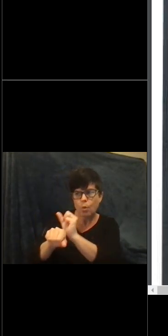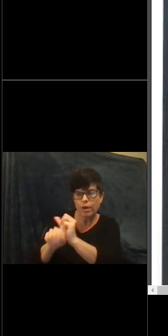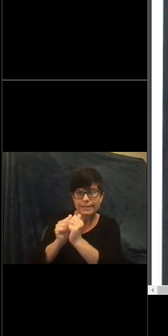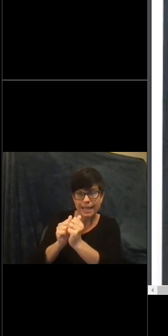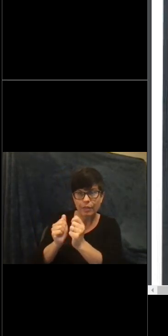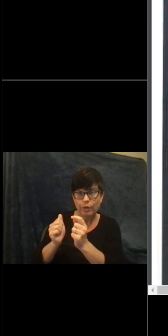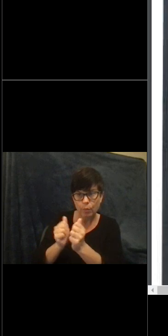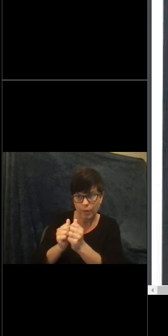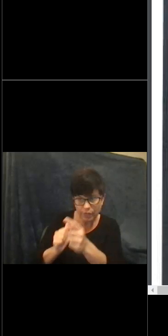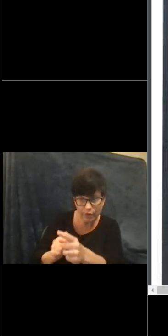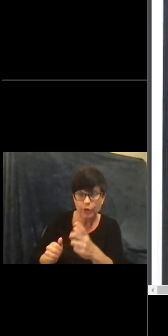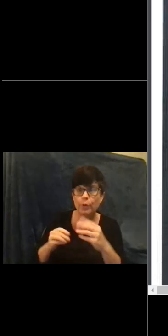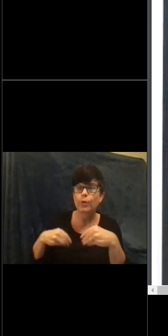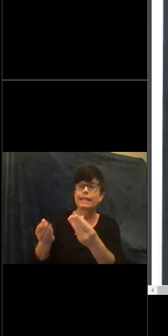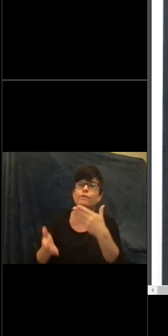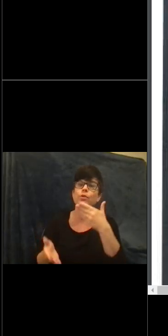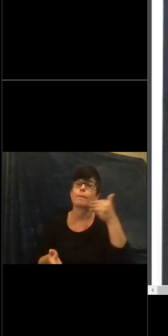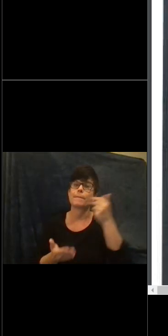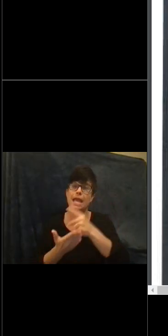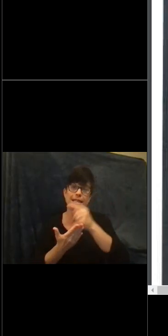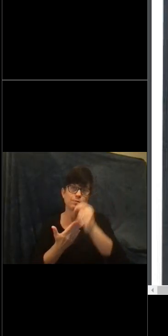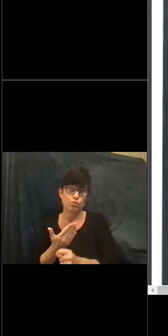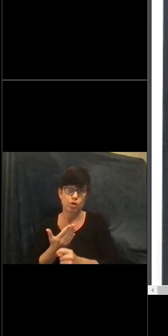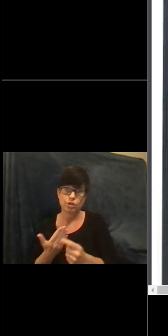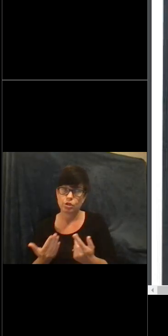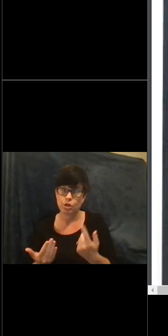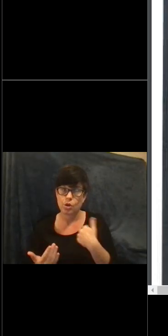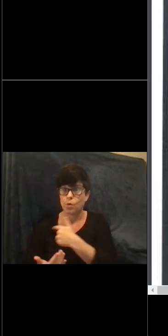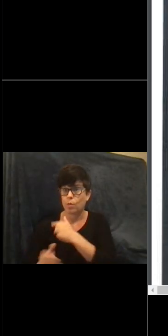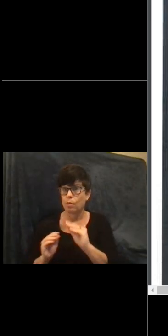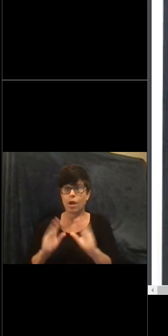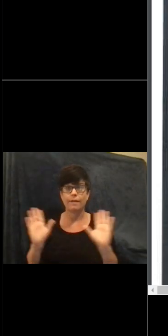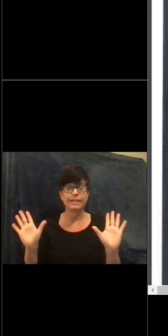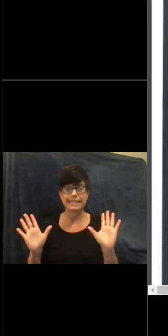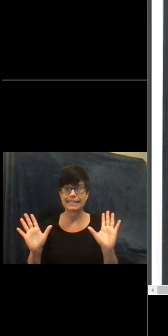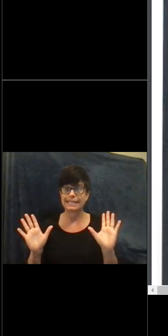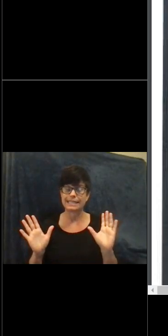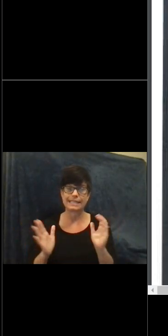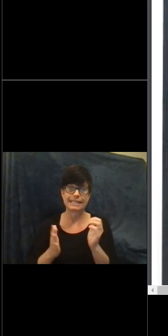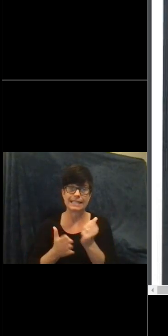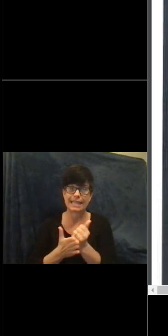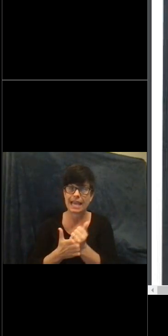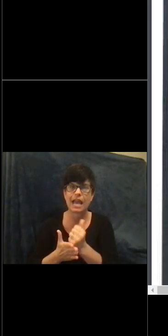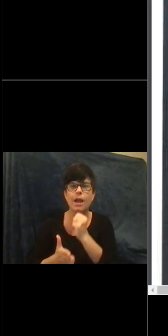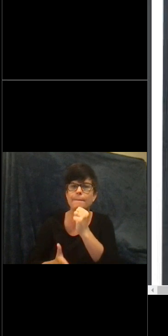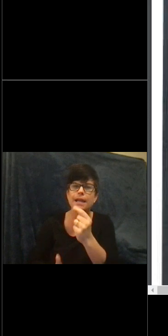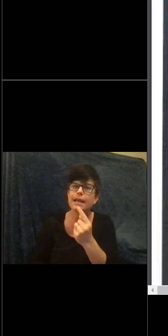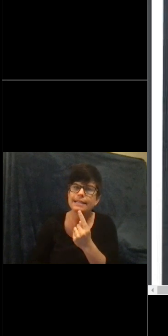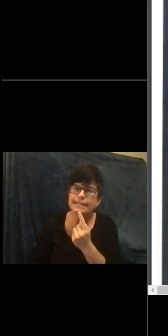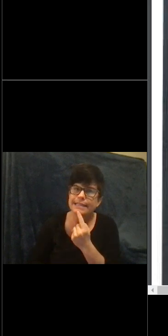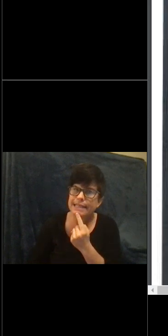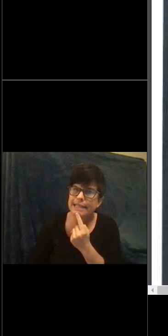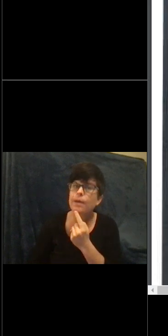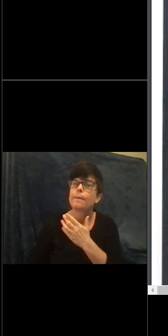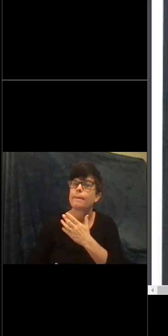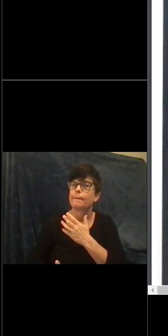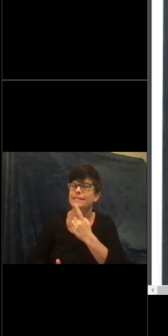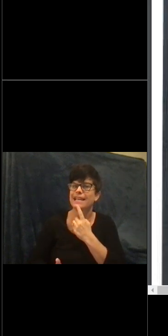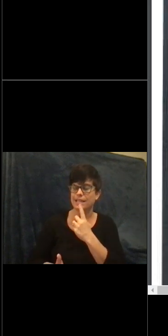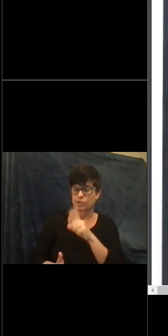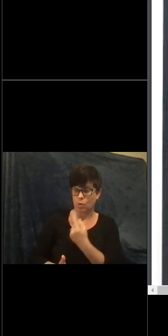so however we can help, we're obviously going to try. And I'm not saying any of this in vain, because I know my client feels the same